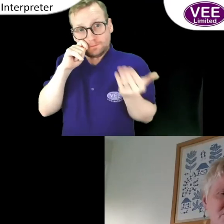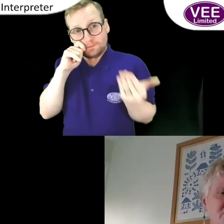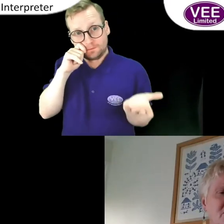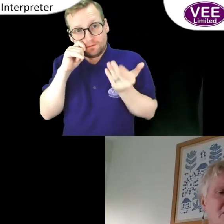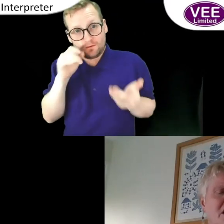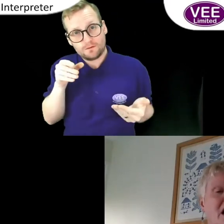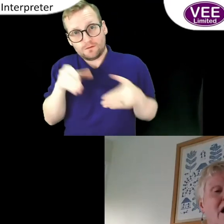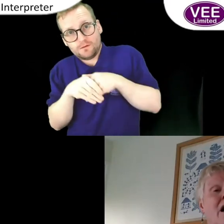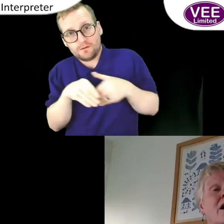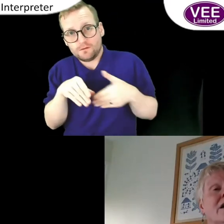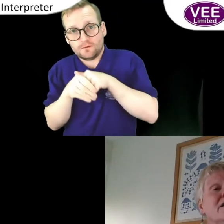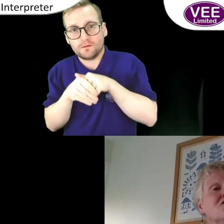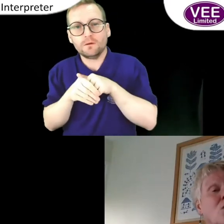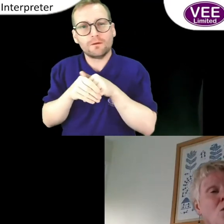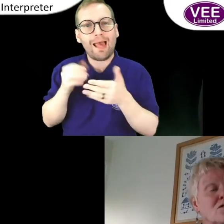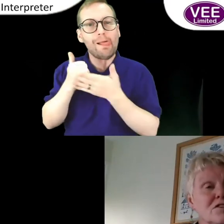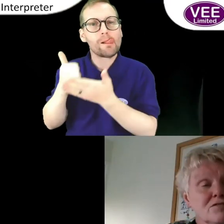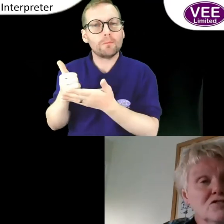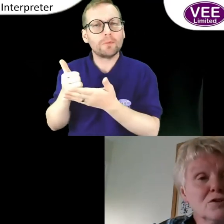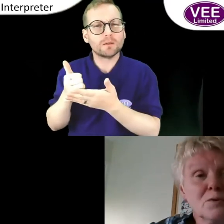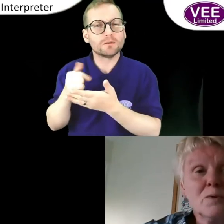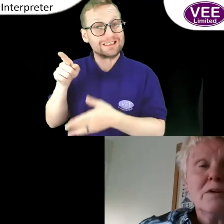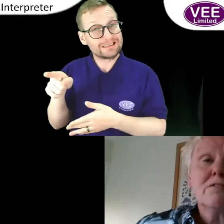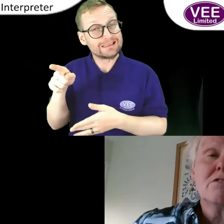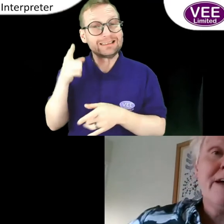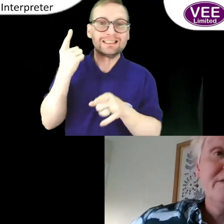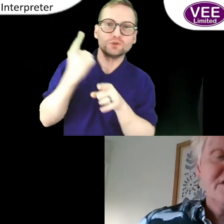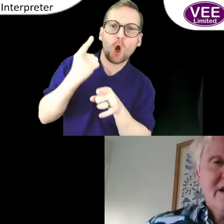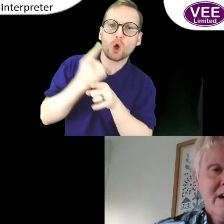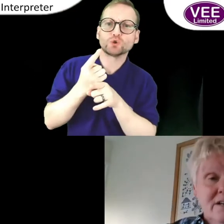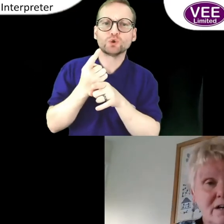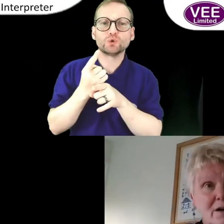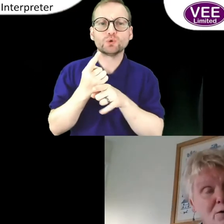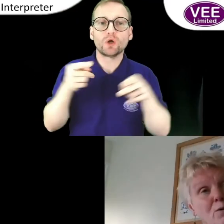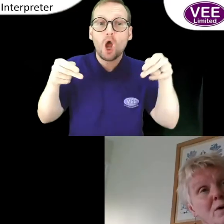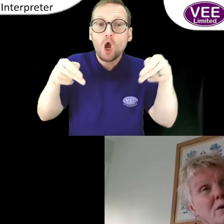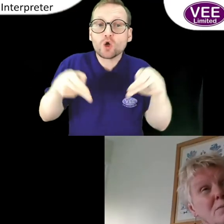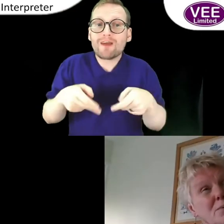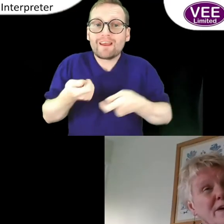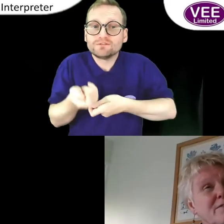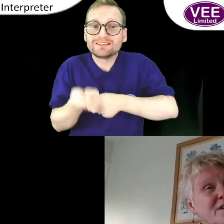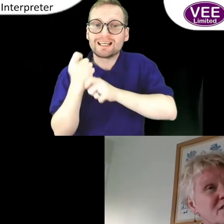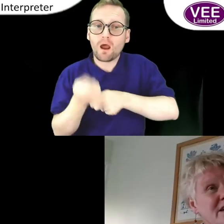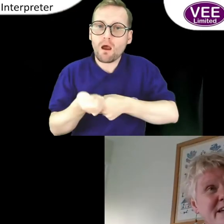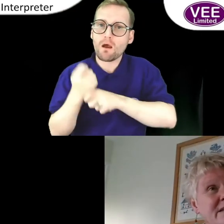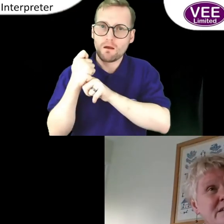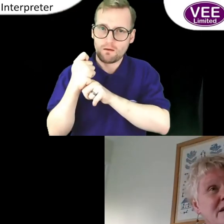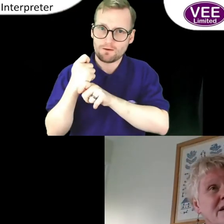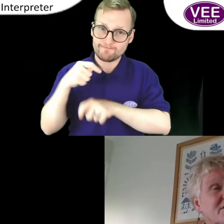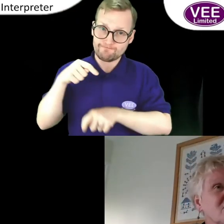could. He talked to the grave digger who